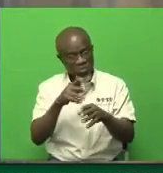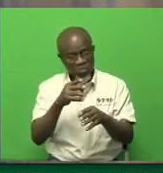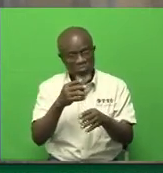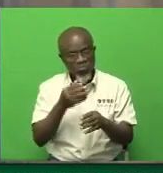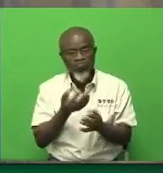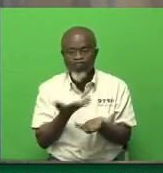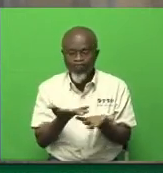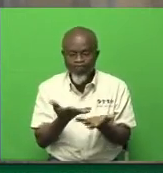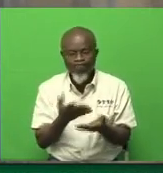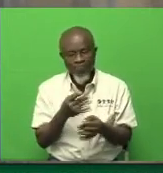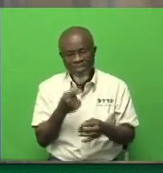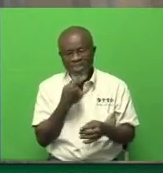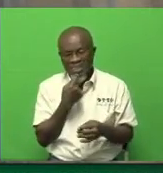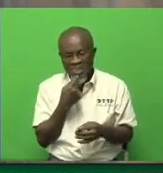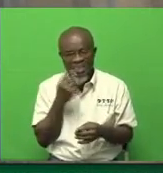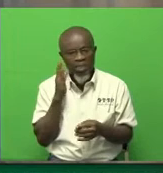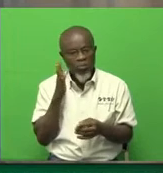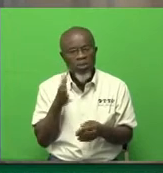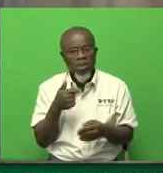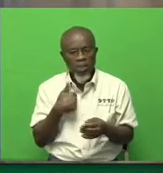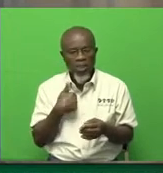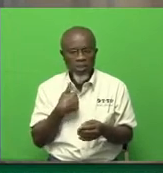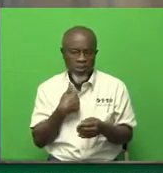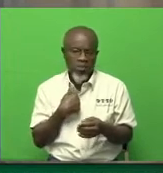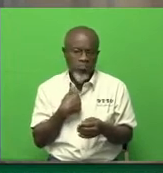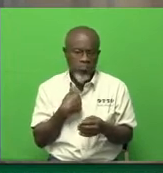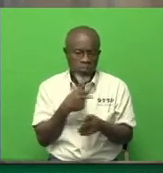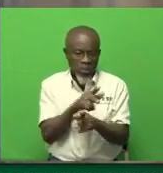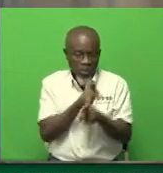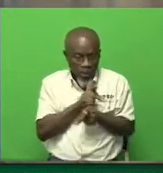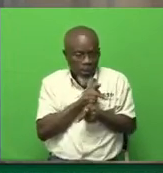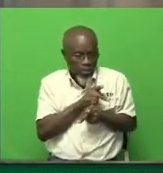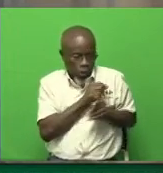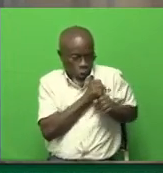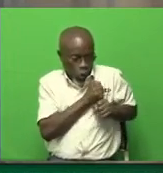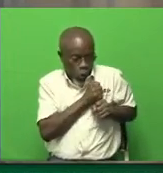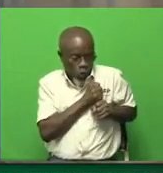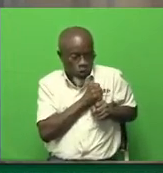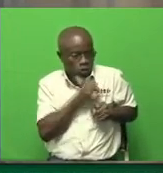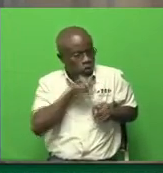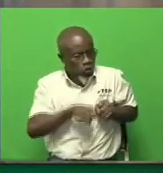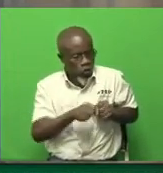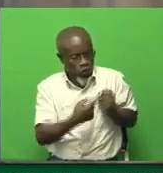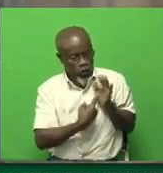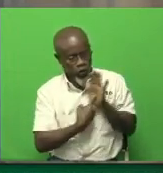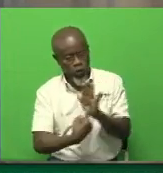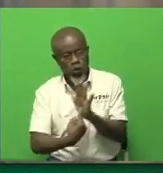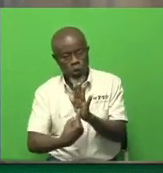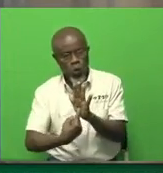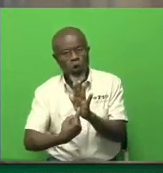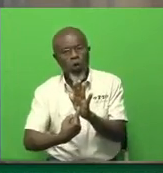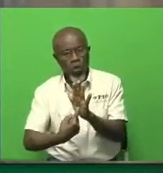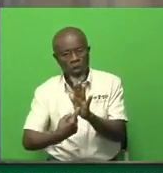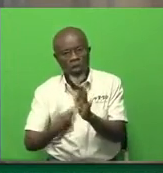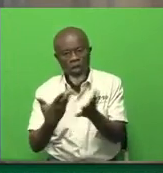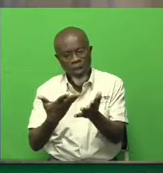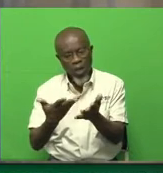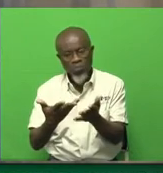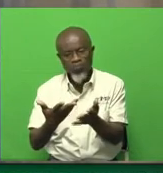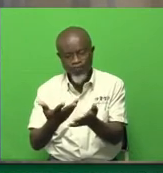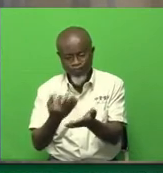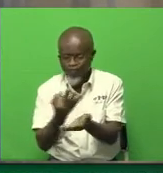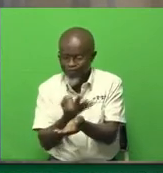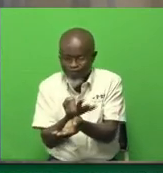merely to give their parents of a smaller fiscal deficit I have repeatedly warned government against using